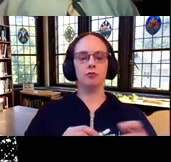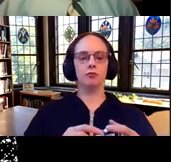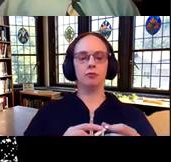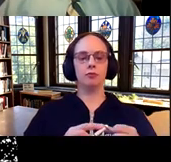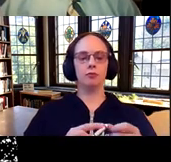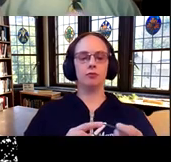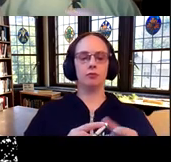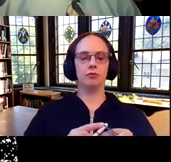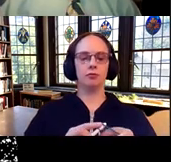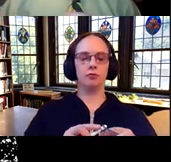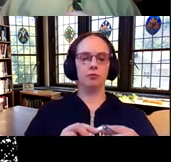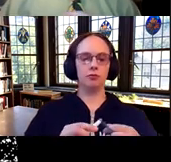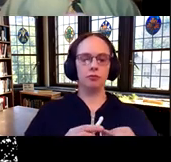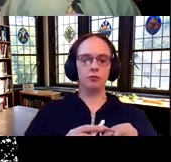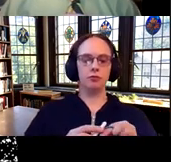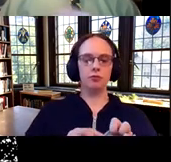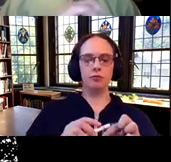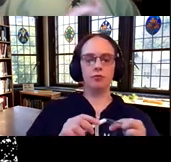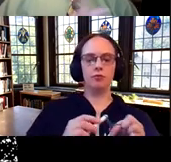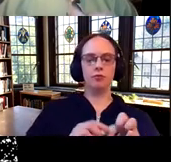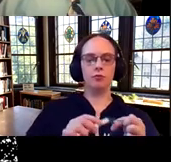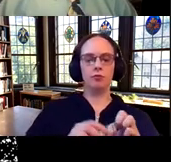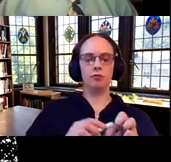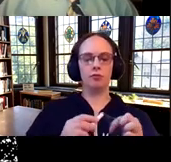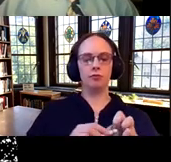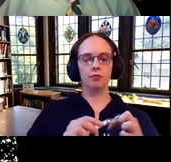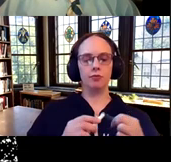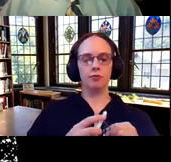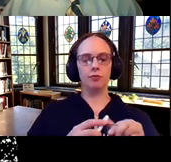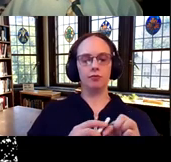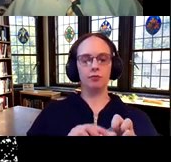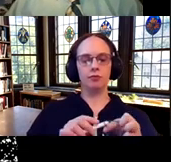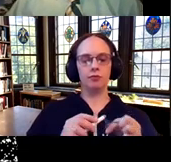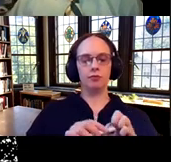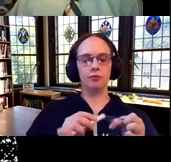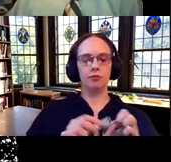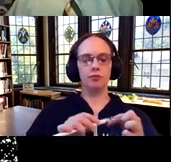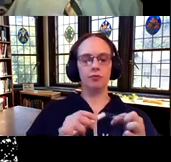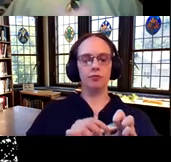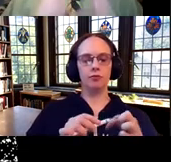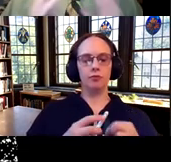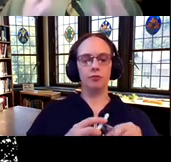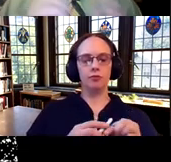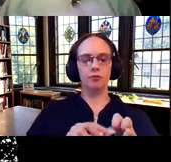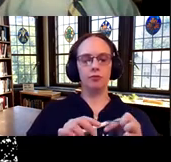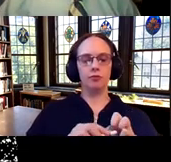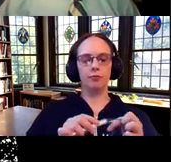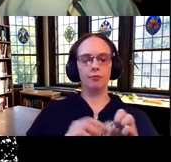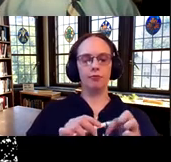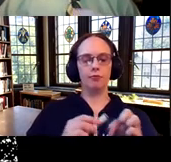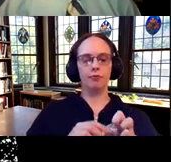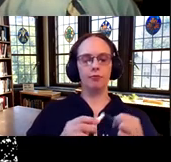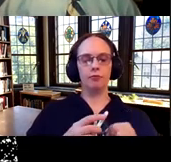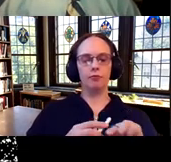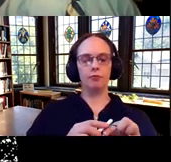the Midwest. I mean, it's quite something to imagine all these people going to start new lives. But what really gave Brockport its